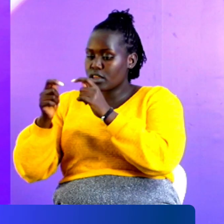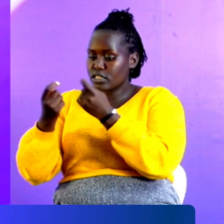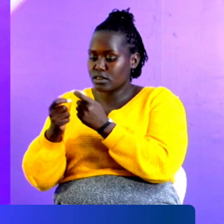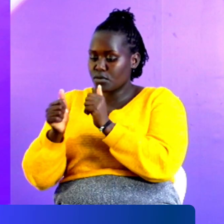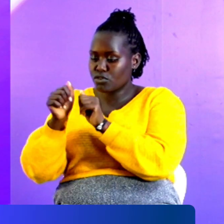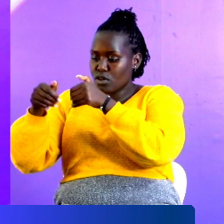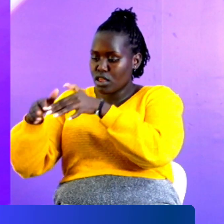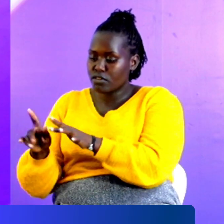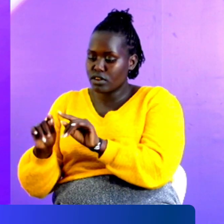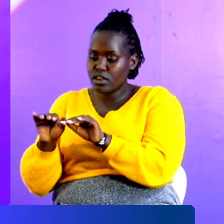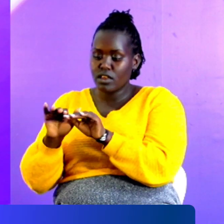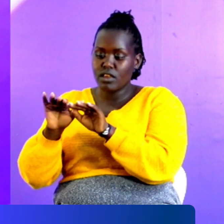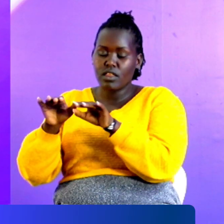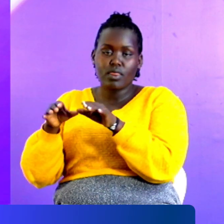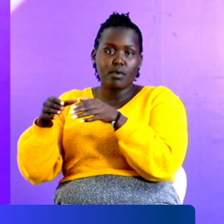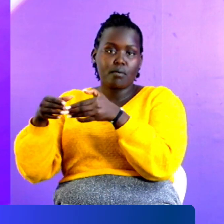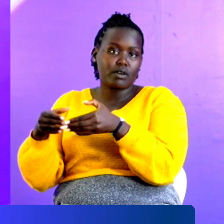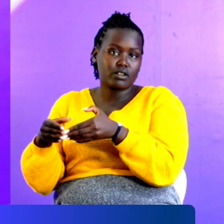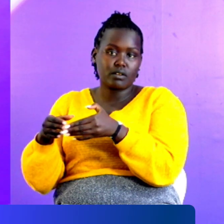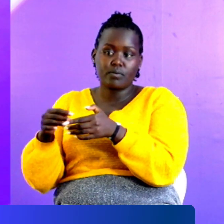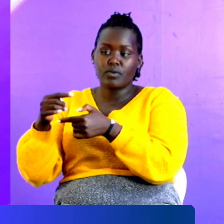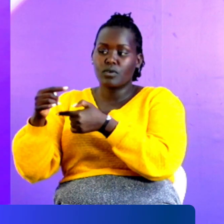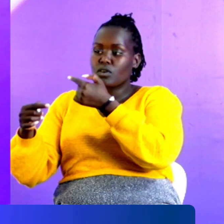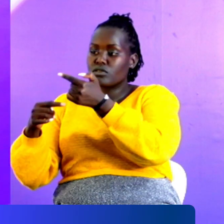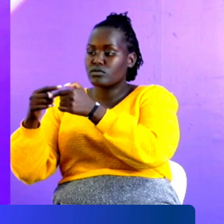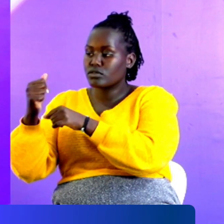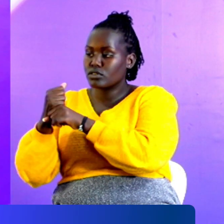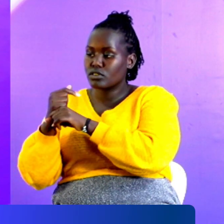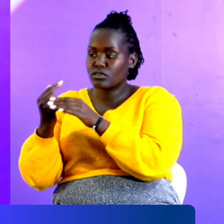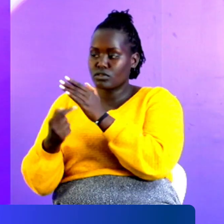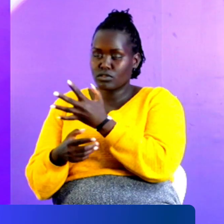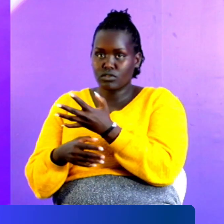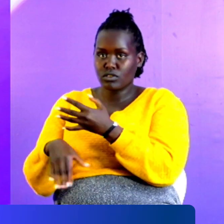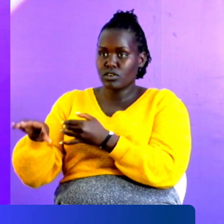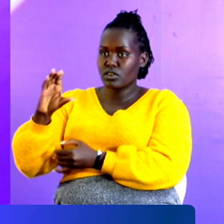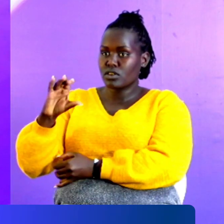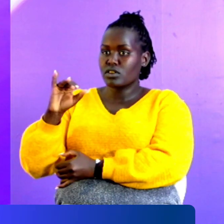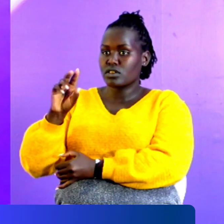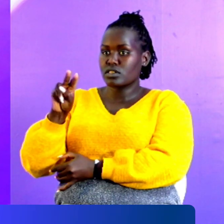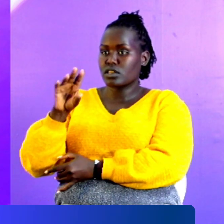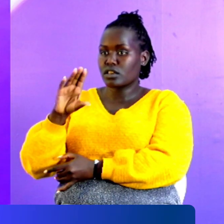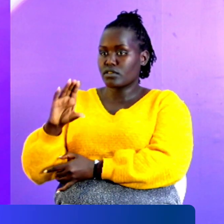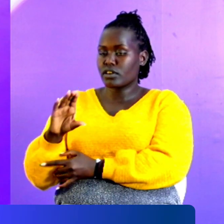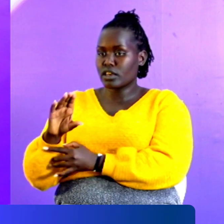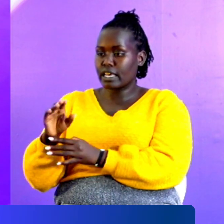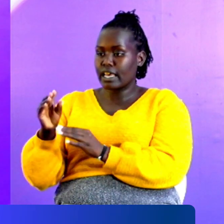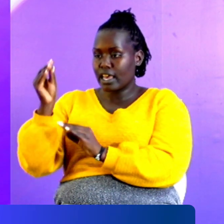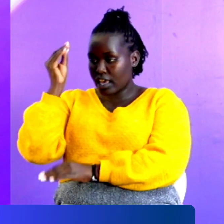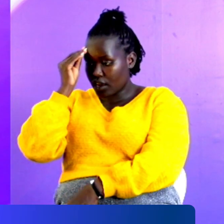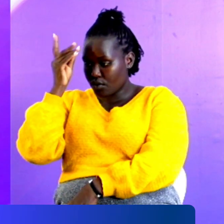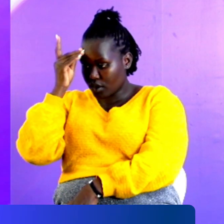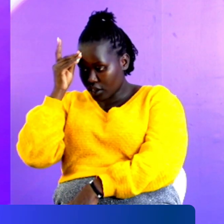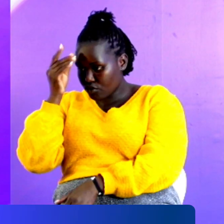Party, we have consistently done civic education. We have done rallies, name it, we have